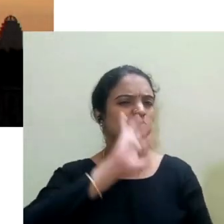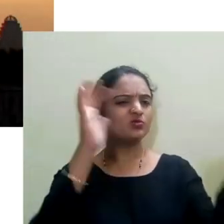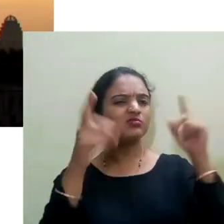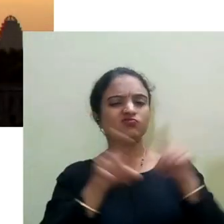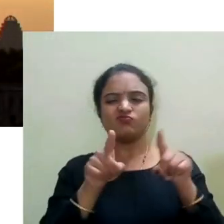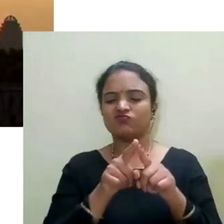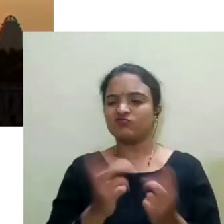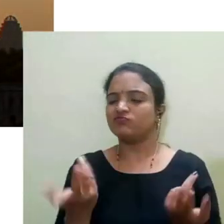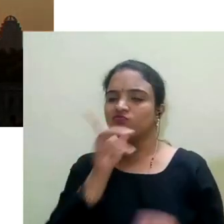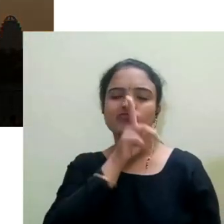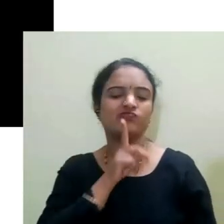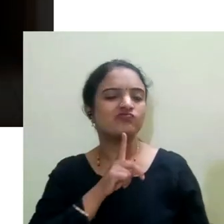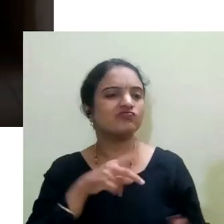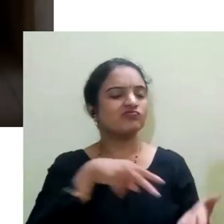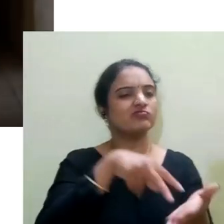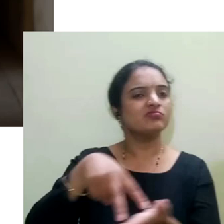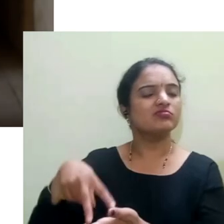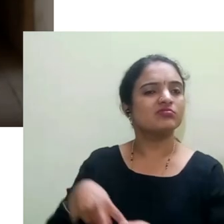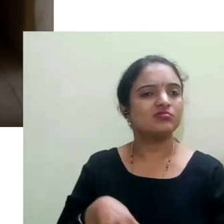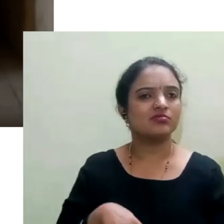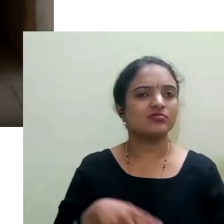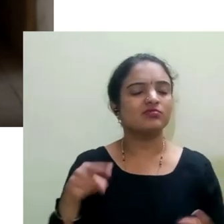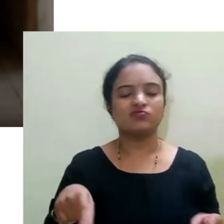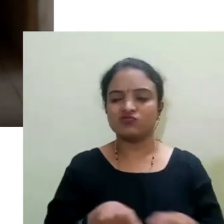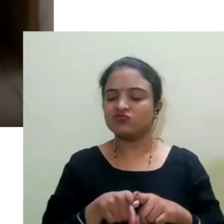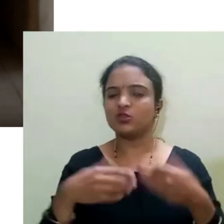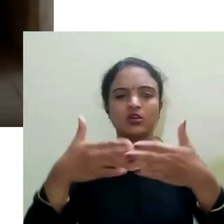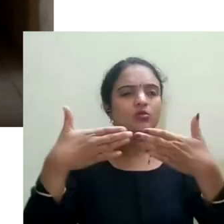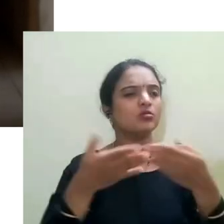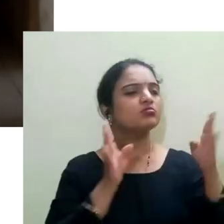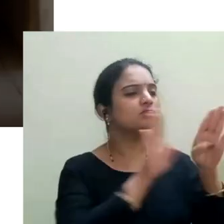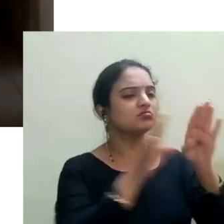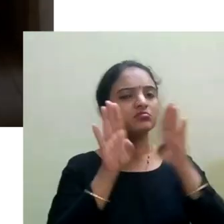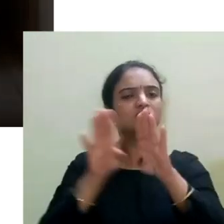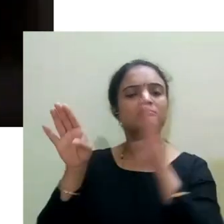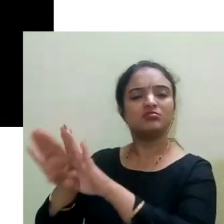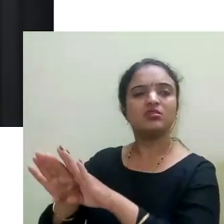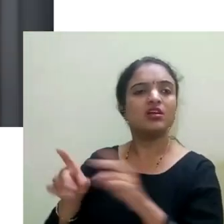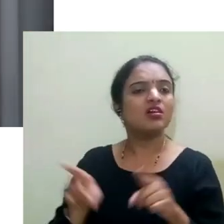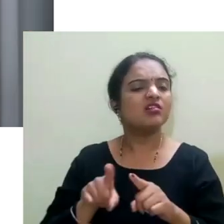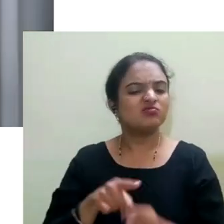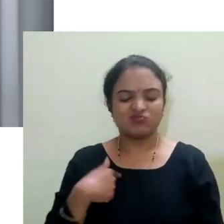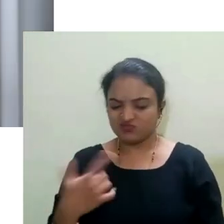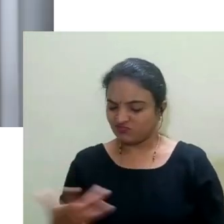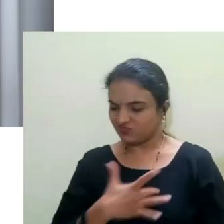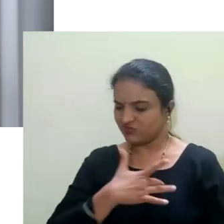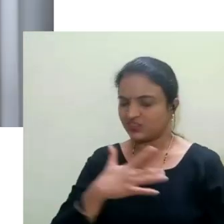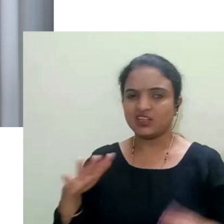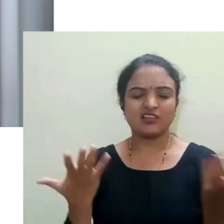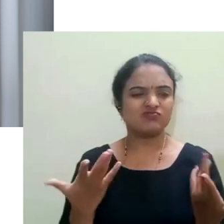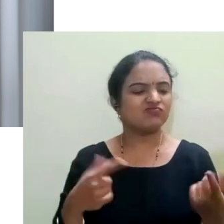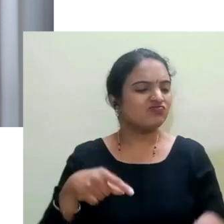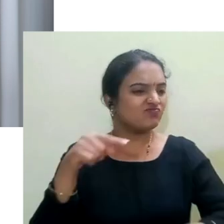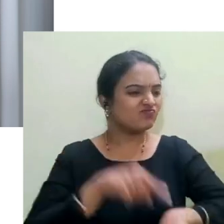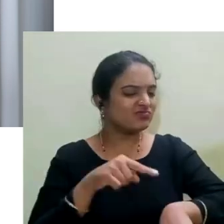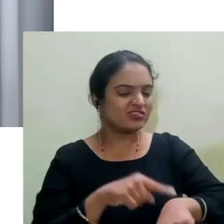as the world came to a standstill, as every door was closed. I had a feeling that